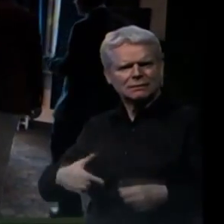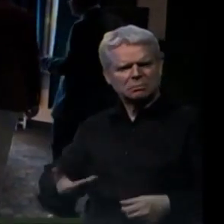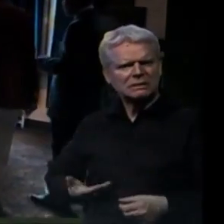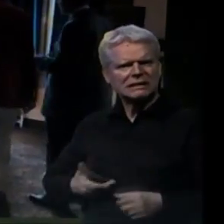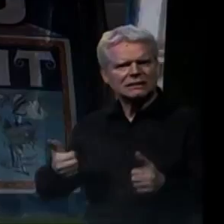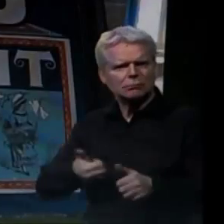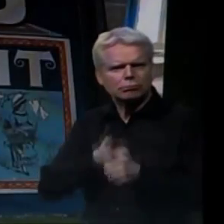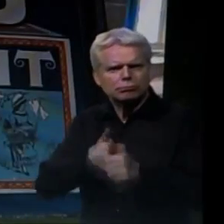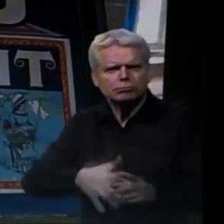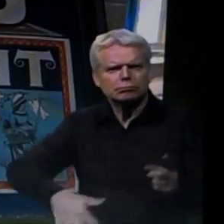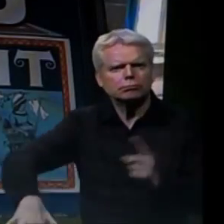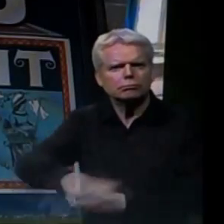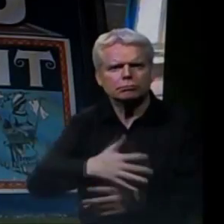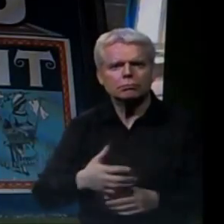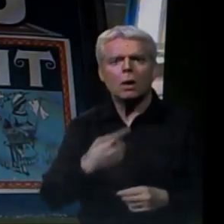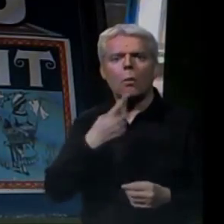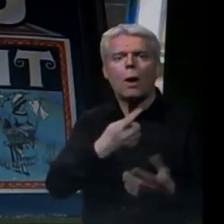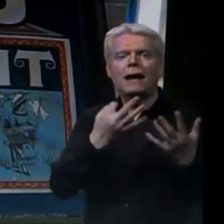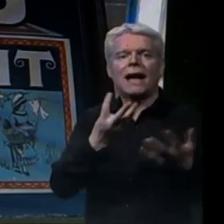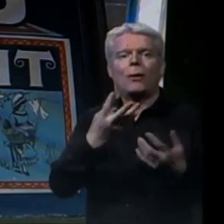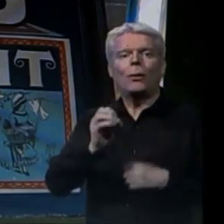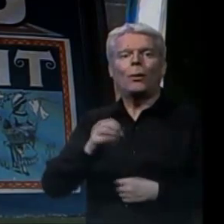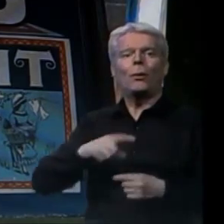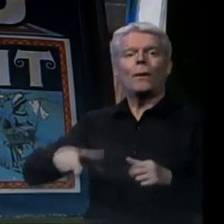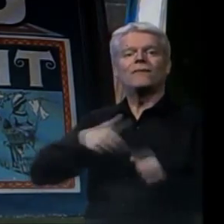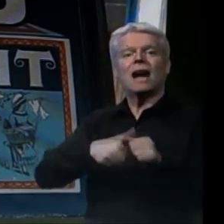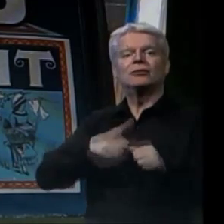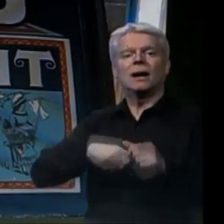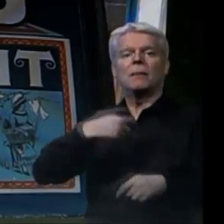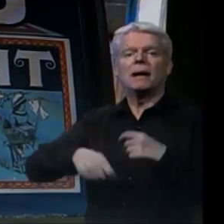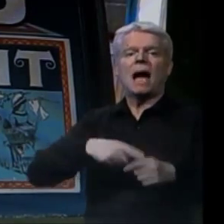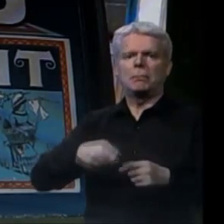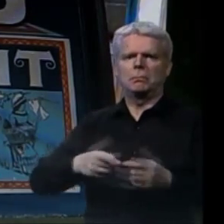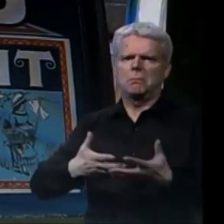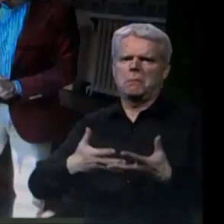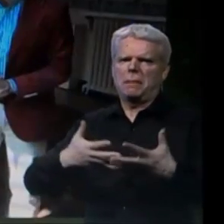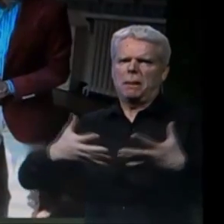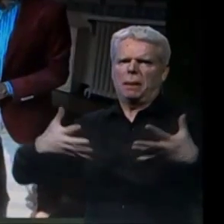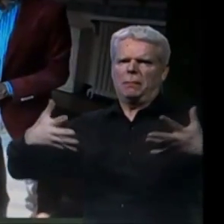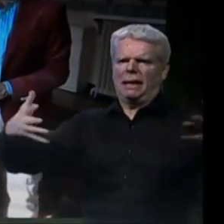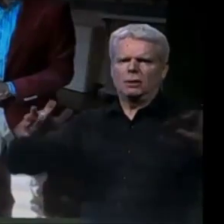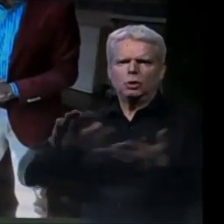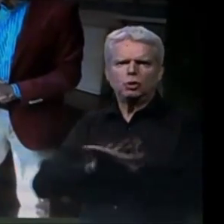like examples of his marketing. What's this about, £1,000? In